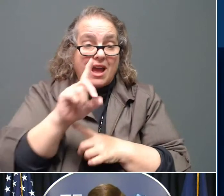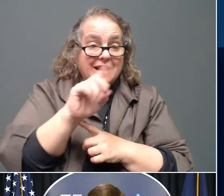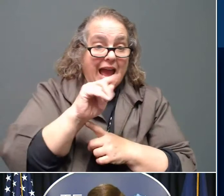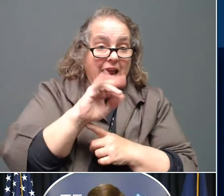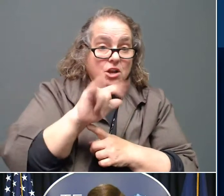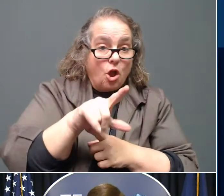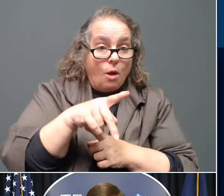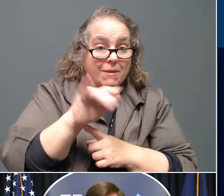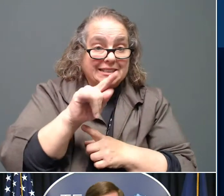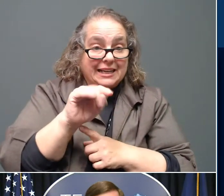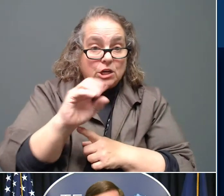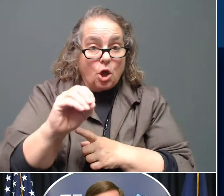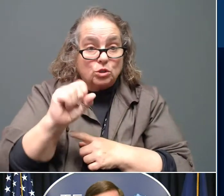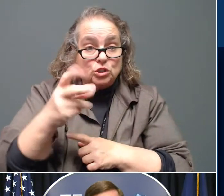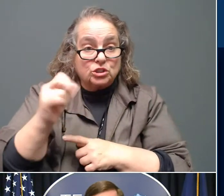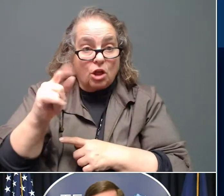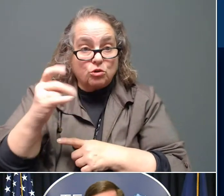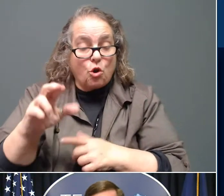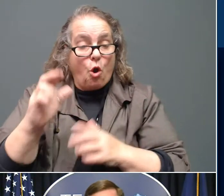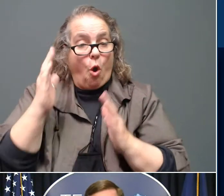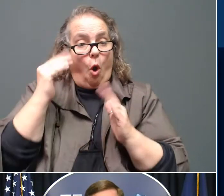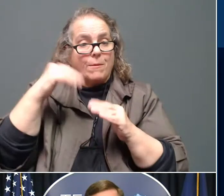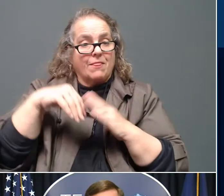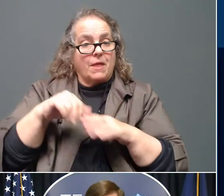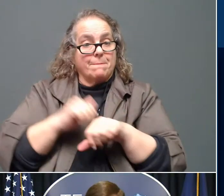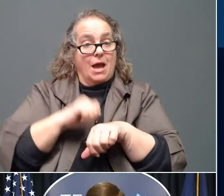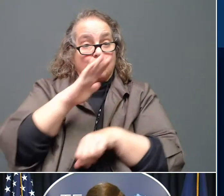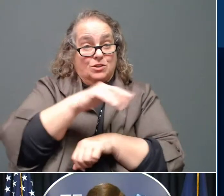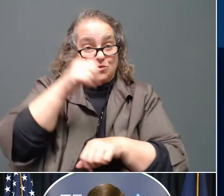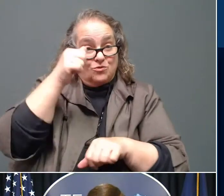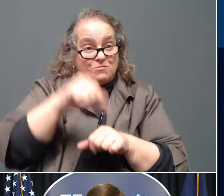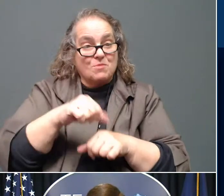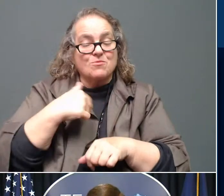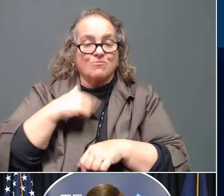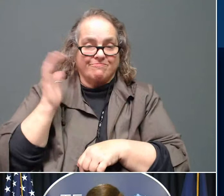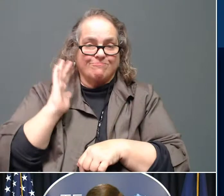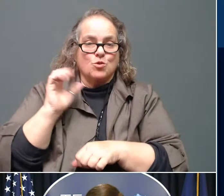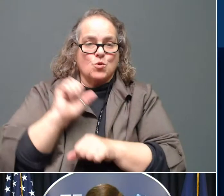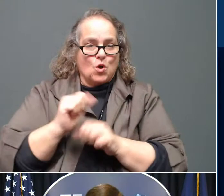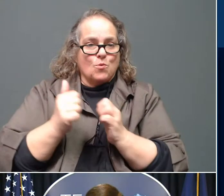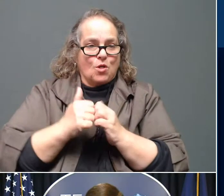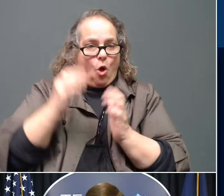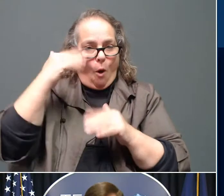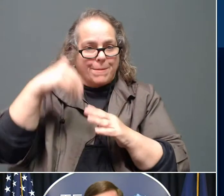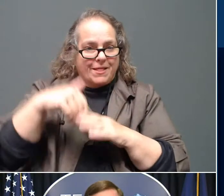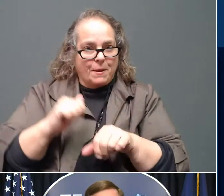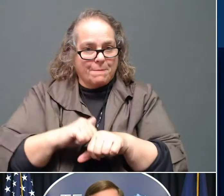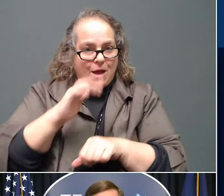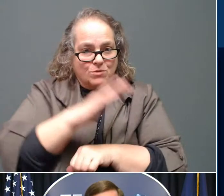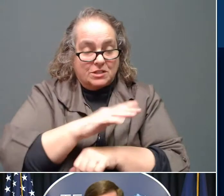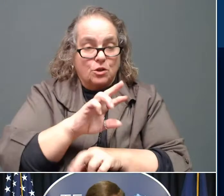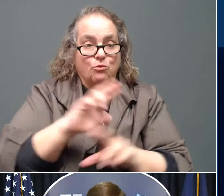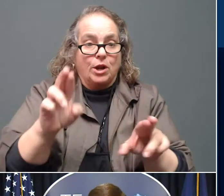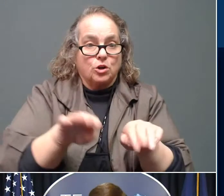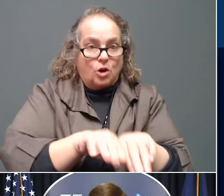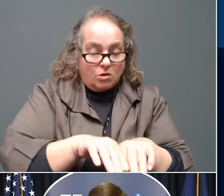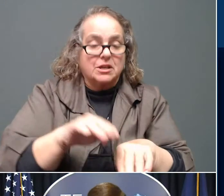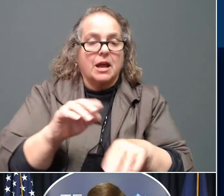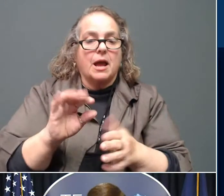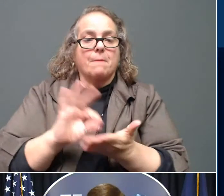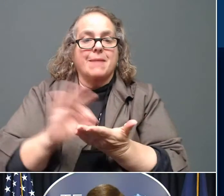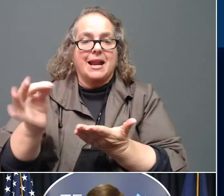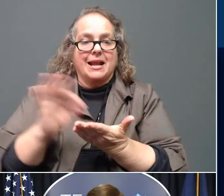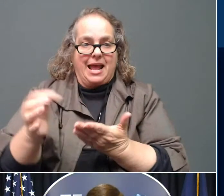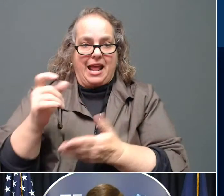Mountains. I remember working with Hope in the Mountains in Prestonsburg when they were about to close and now Medicaid eligible, and the incredible work